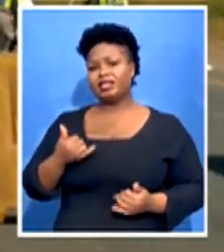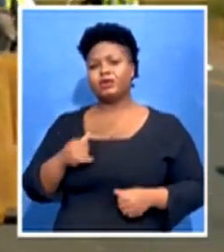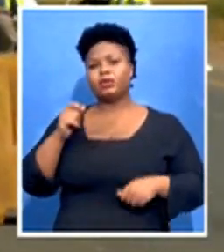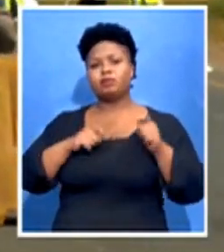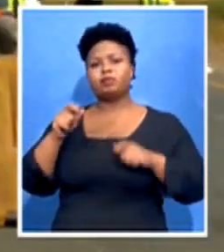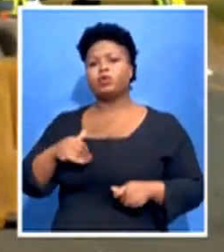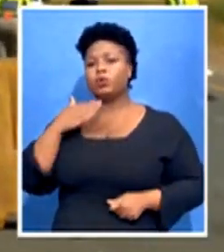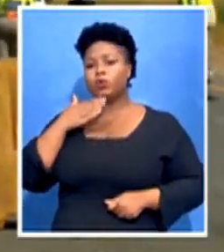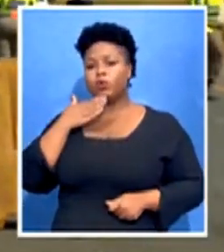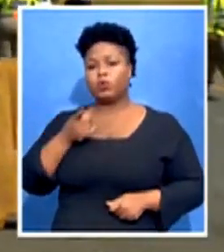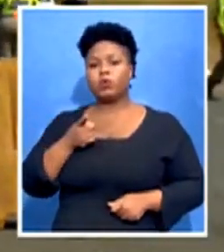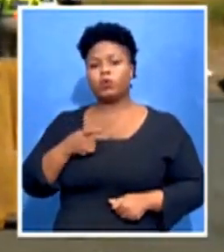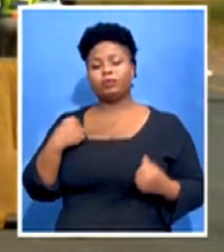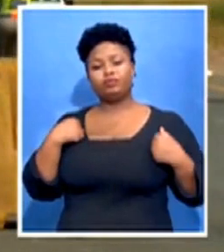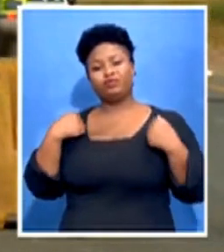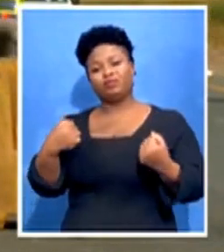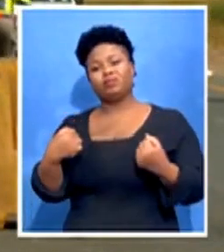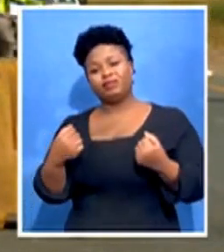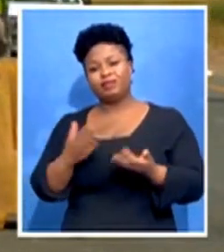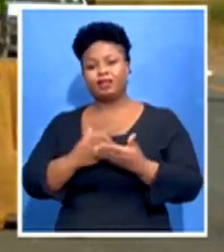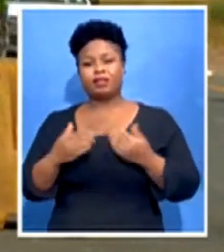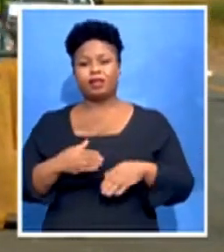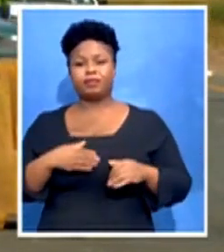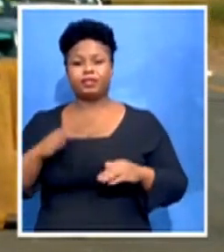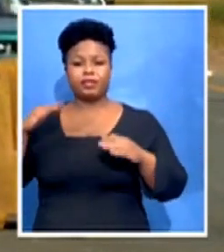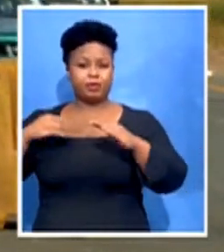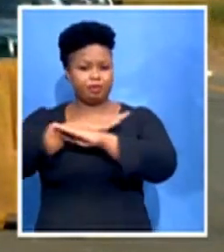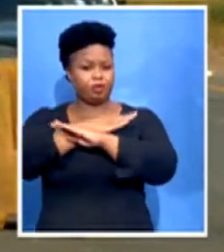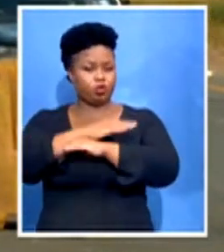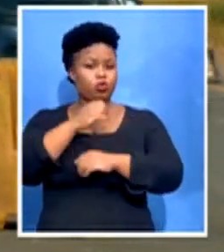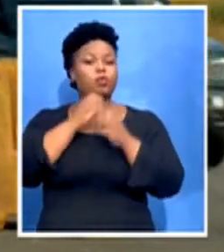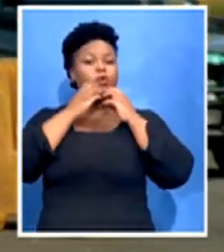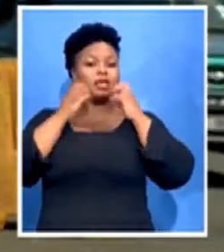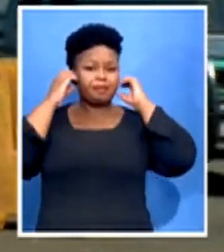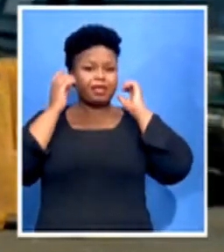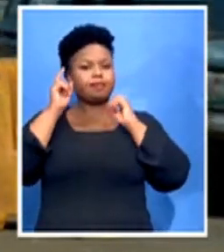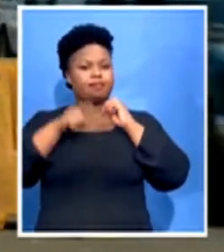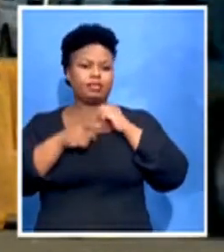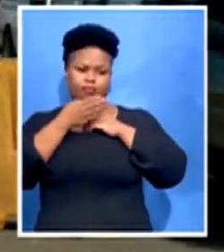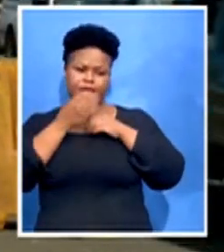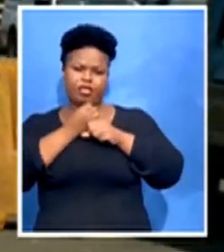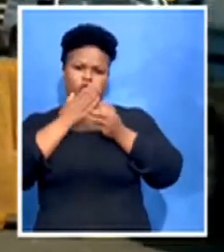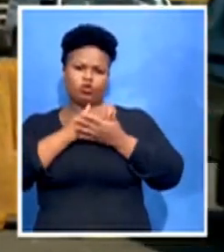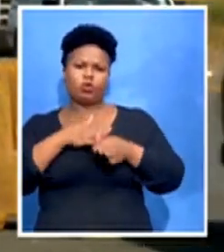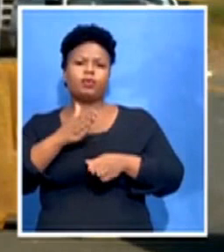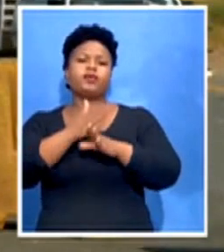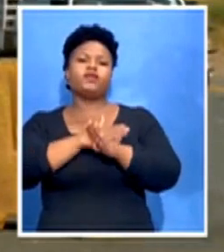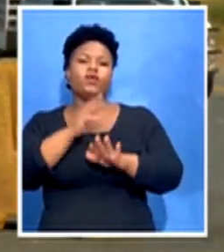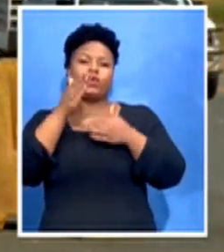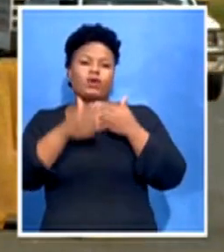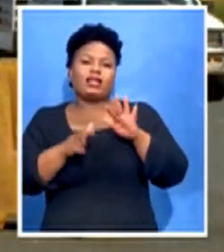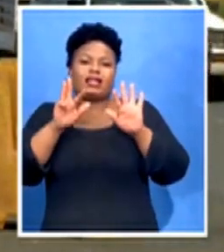be traveling towards Mozambique, they need to travel to ensure that they cross the border before 9 p.m. tonight. Because